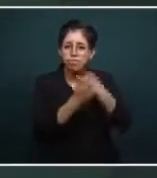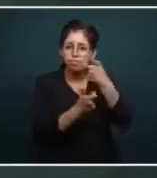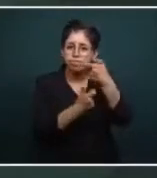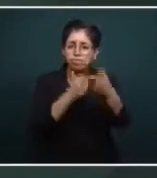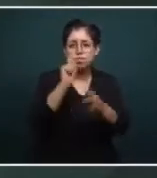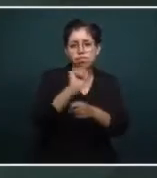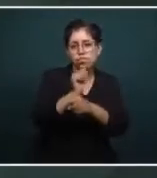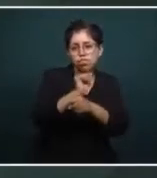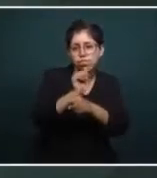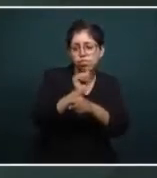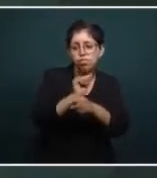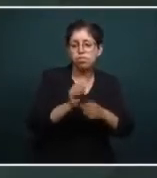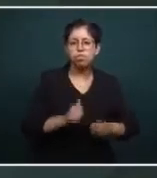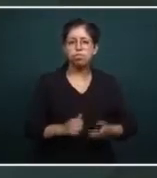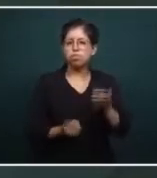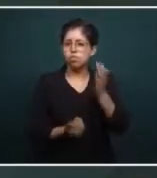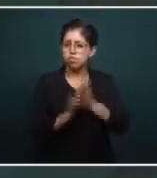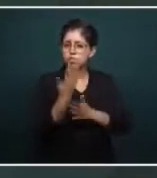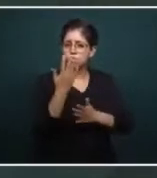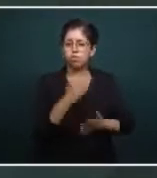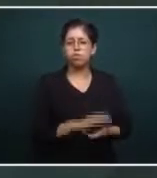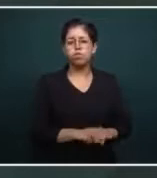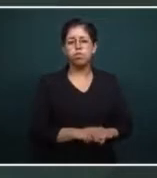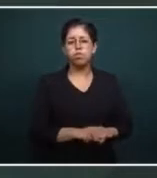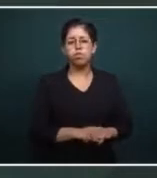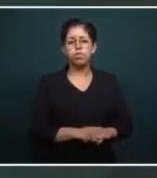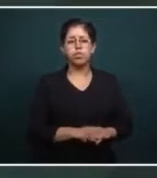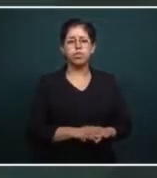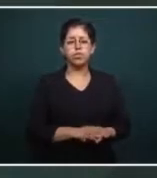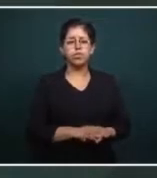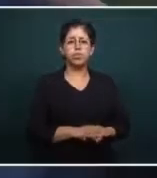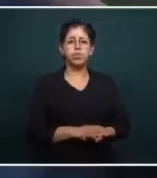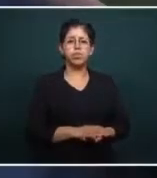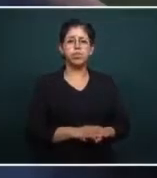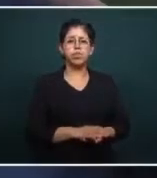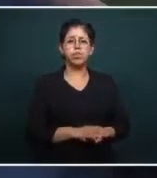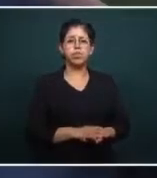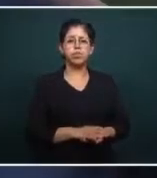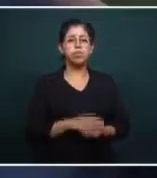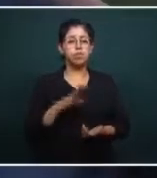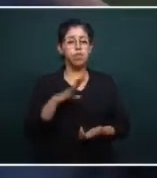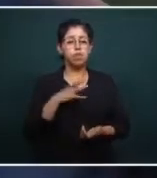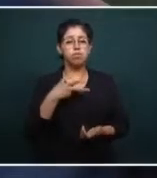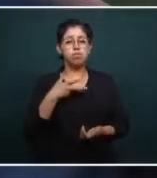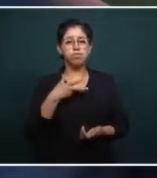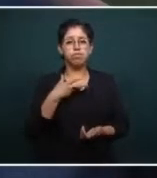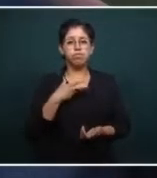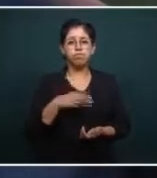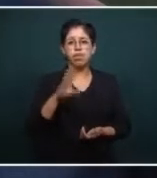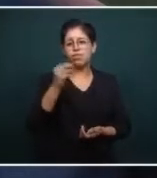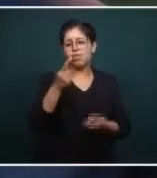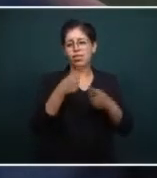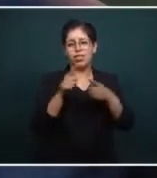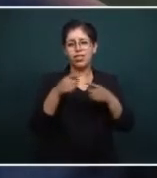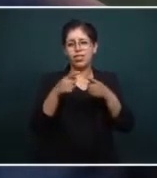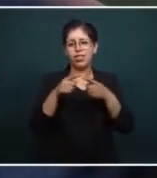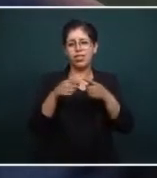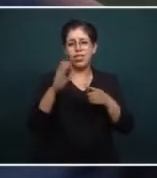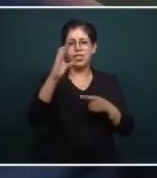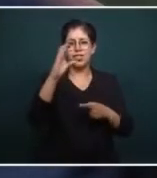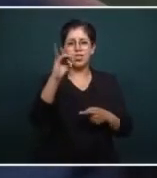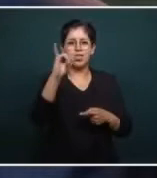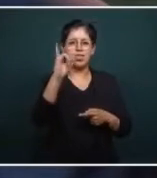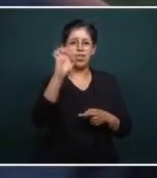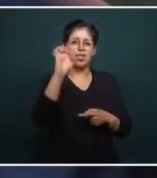there be Tenemos, stimulus. La lección que We nos have han the dado lesson los that's been cineastas given from the mexicanos, su